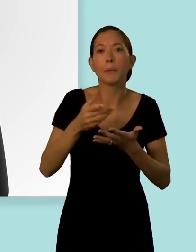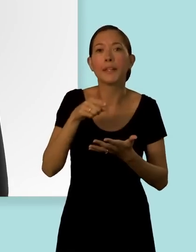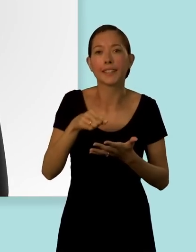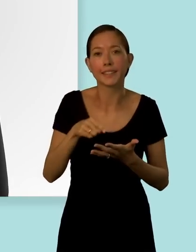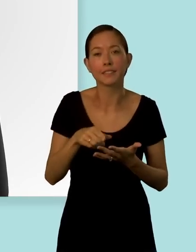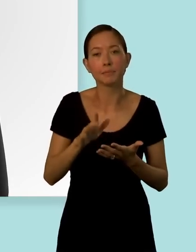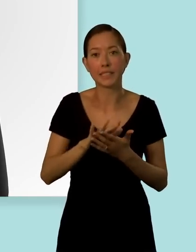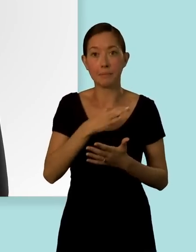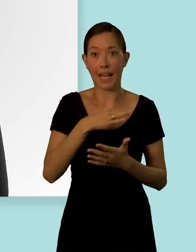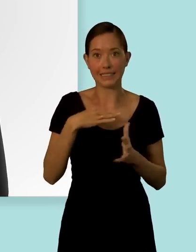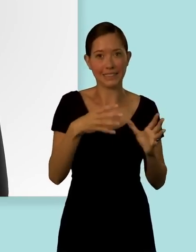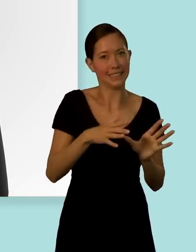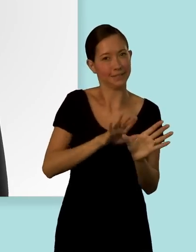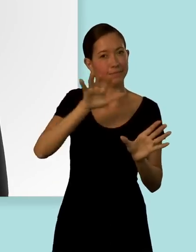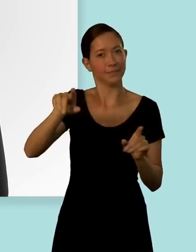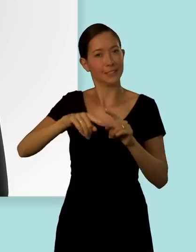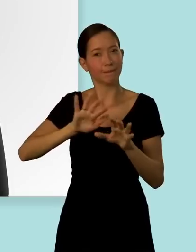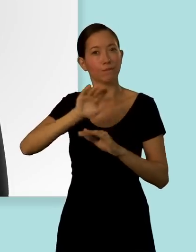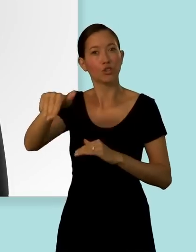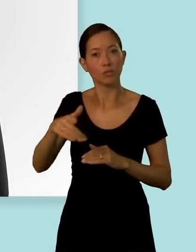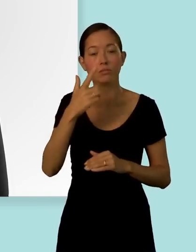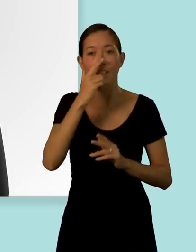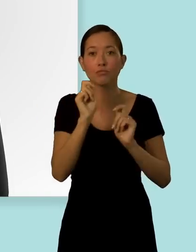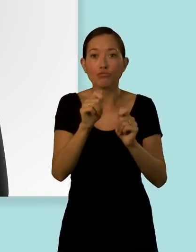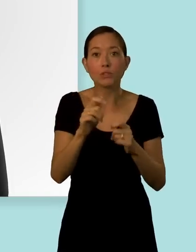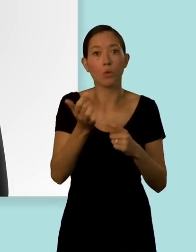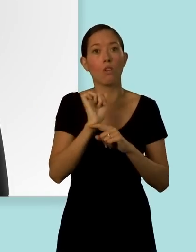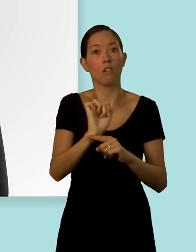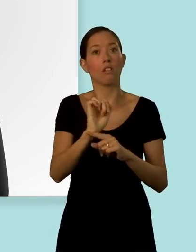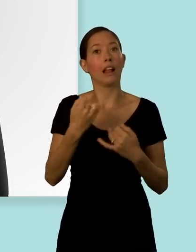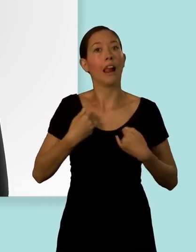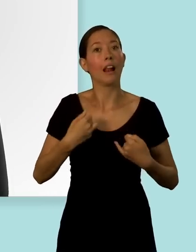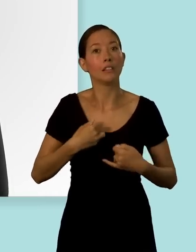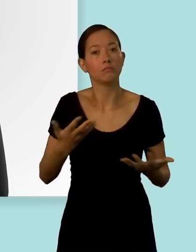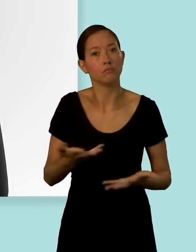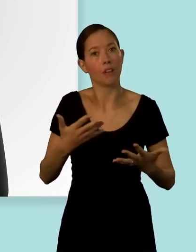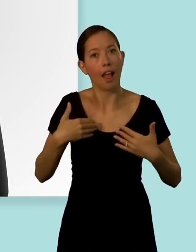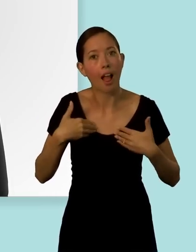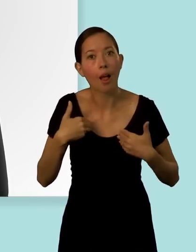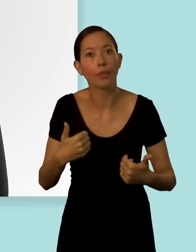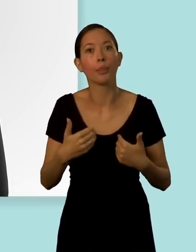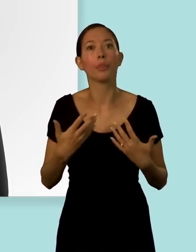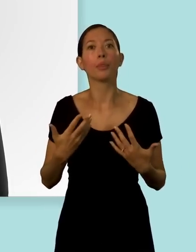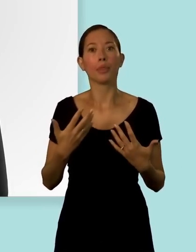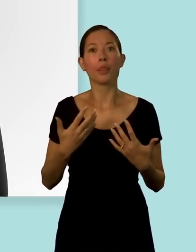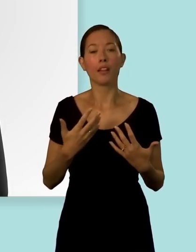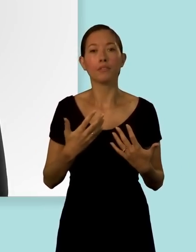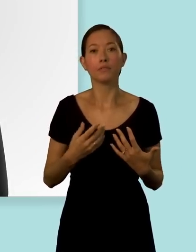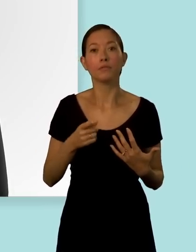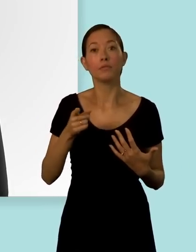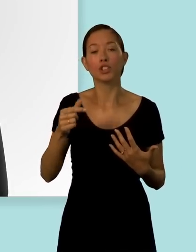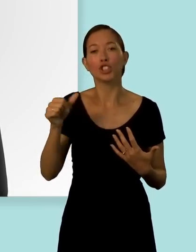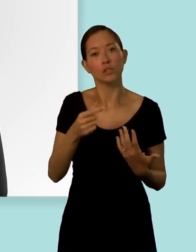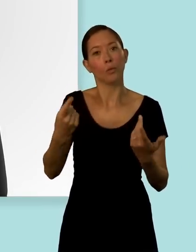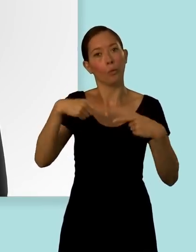medicine and are used to treat or prevent illness and promote health and well-being. Complementary therapy should be